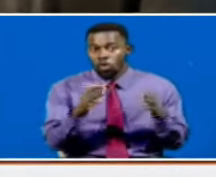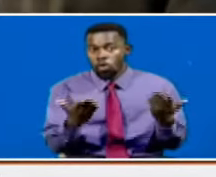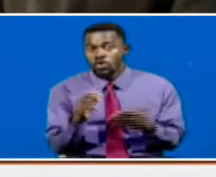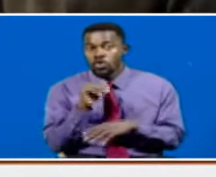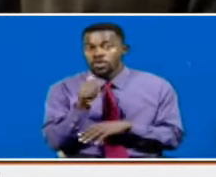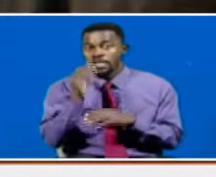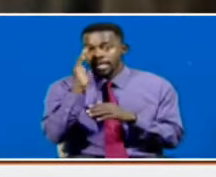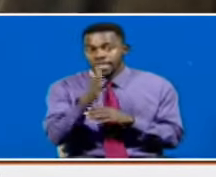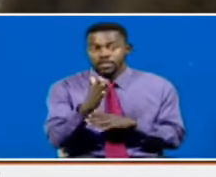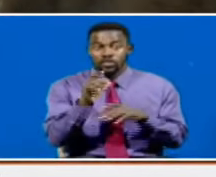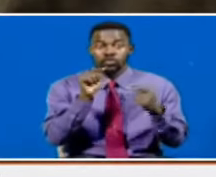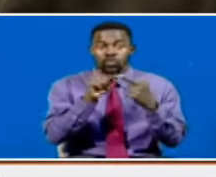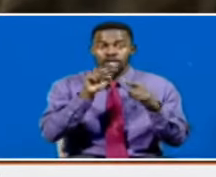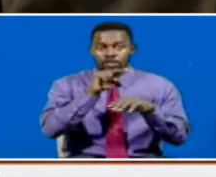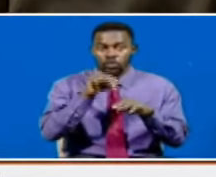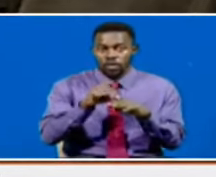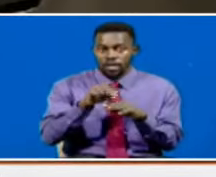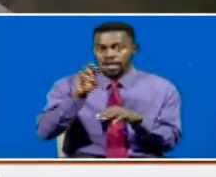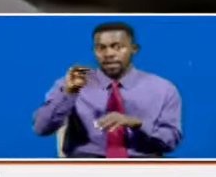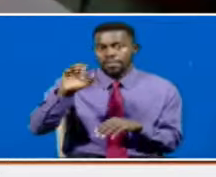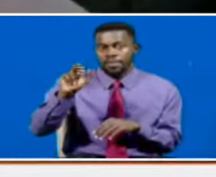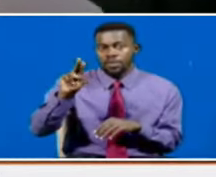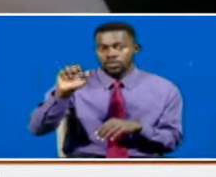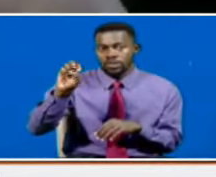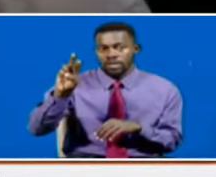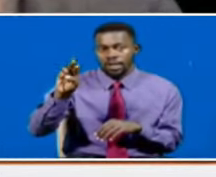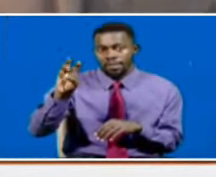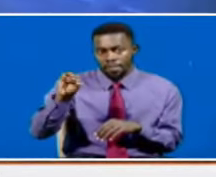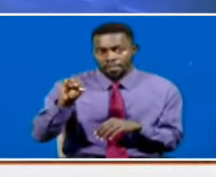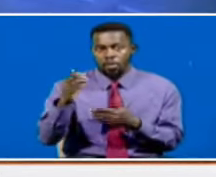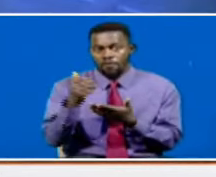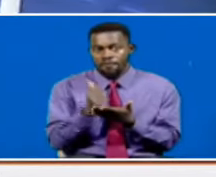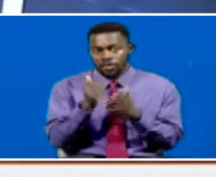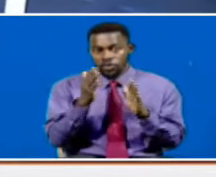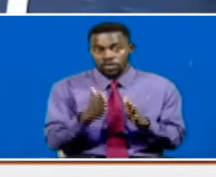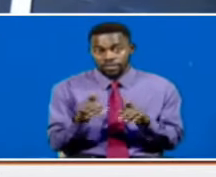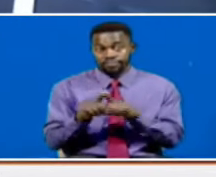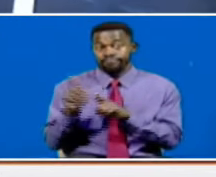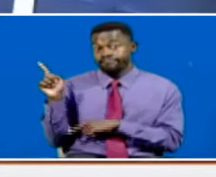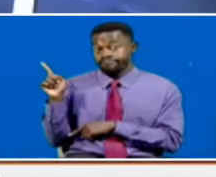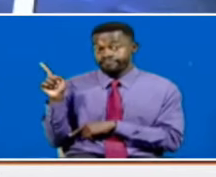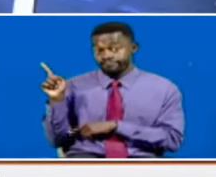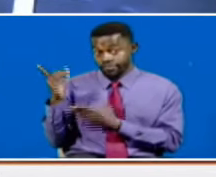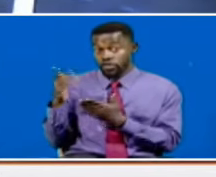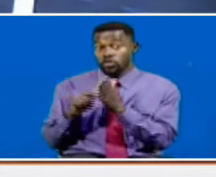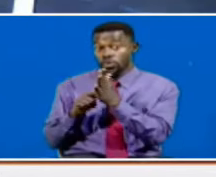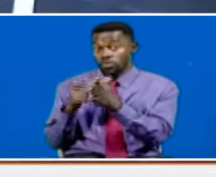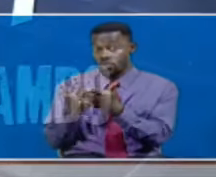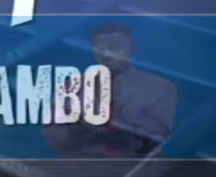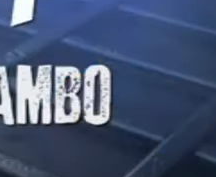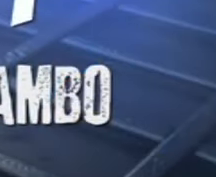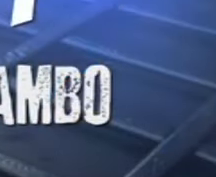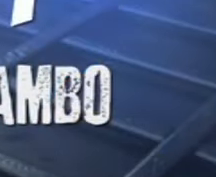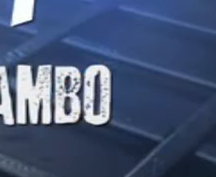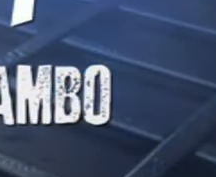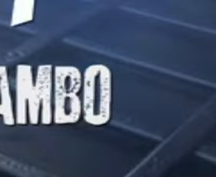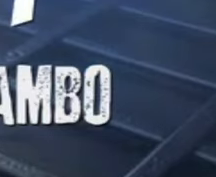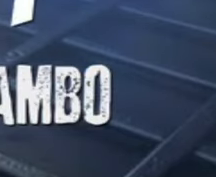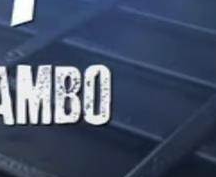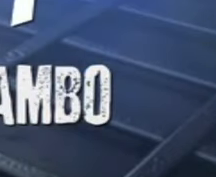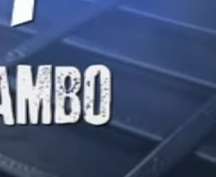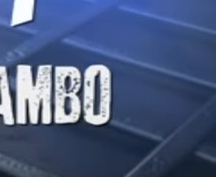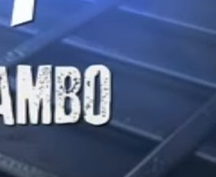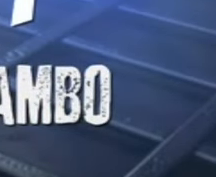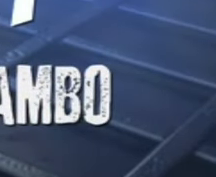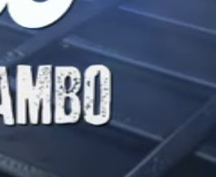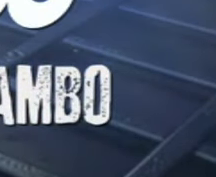to National Museum of Kenya officials. Financial flowchart allegedly shows that Wycliffe Ongata received more than 40 million shillings from